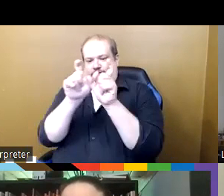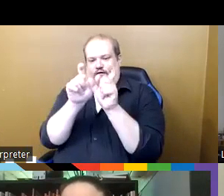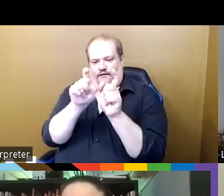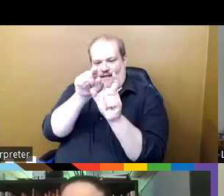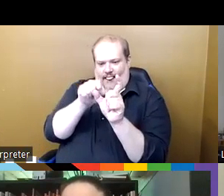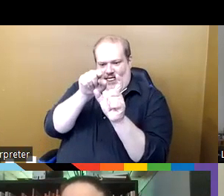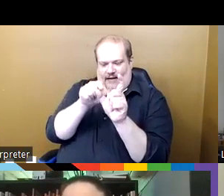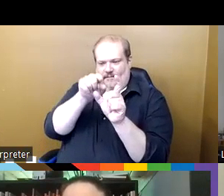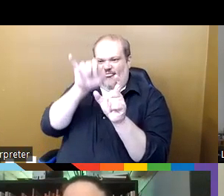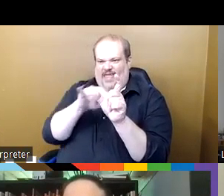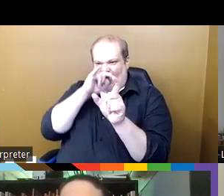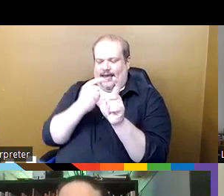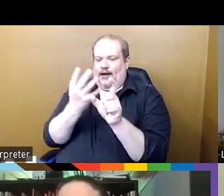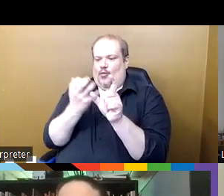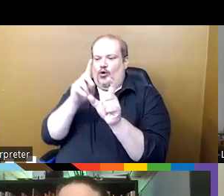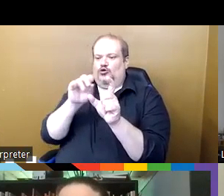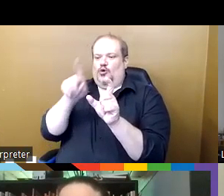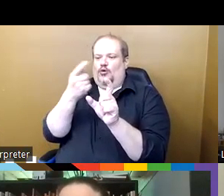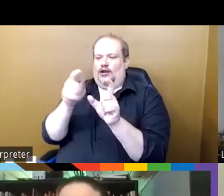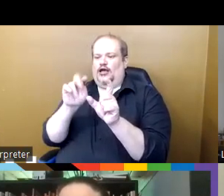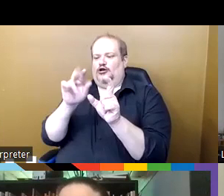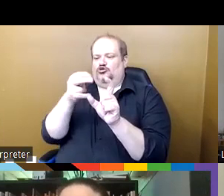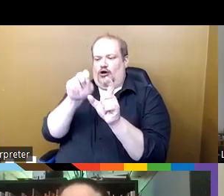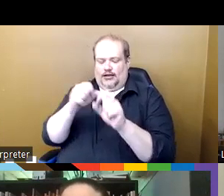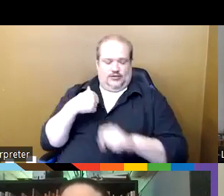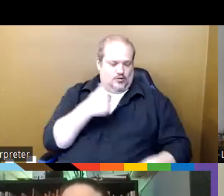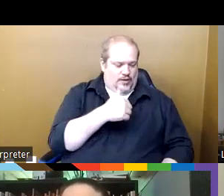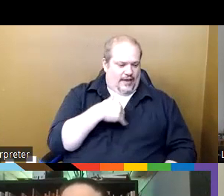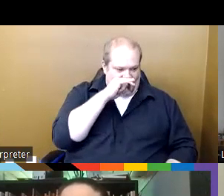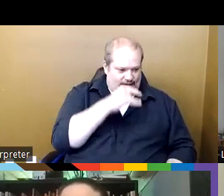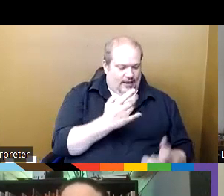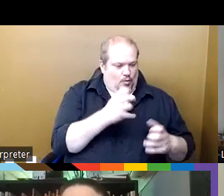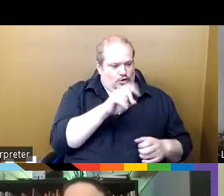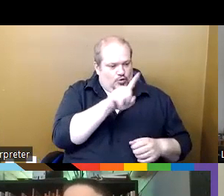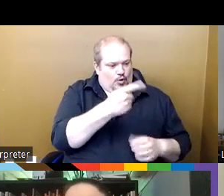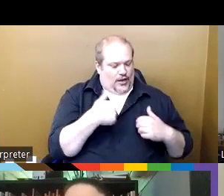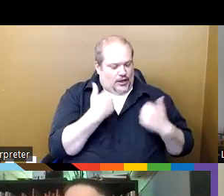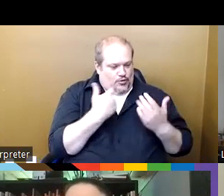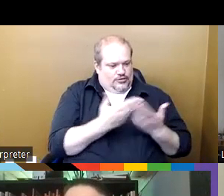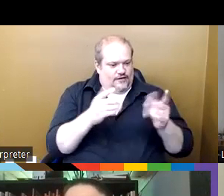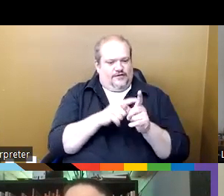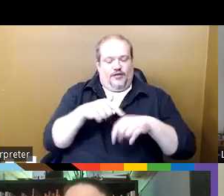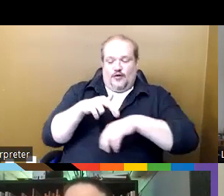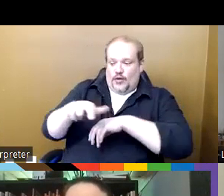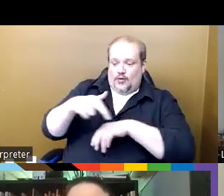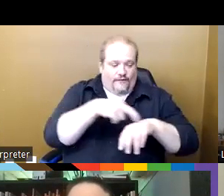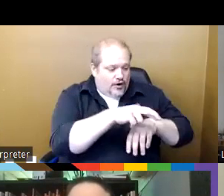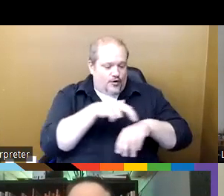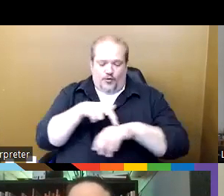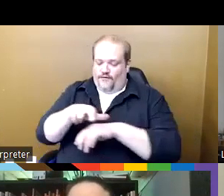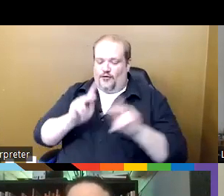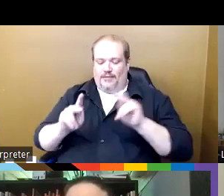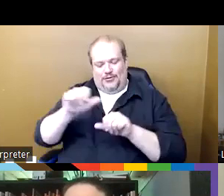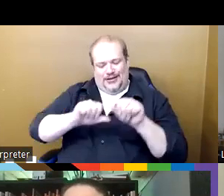do only trans stuff because they're trans, or we have a kid who wants to do only youth stuff. So like we're always sending people each other's way.